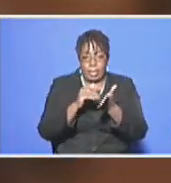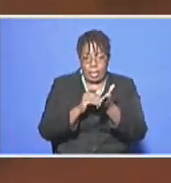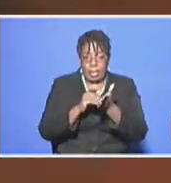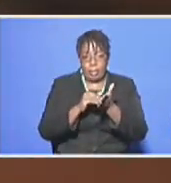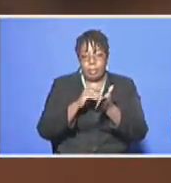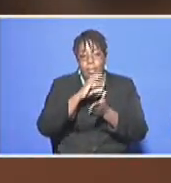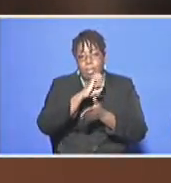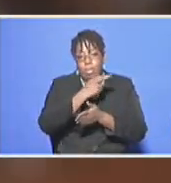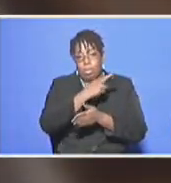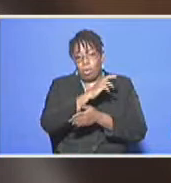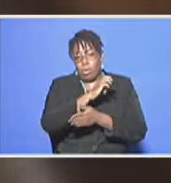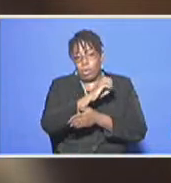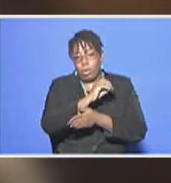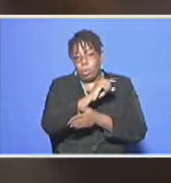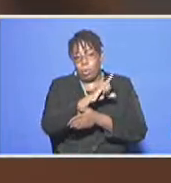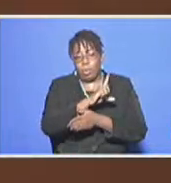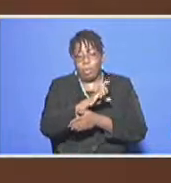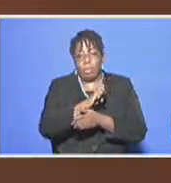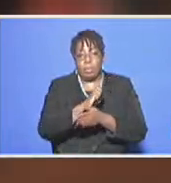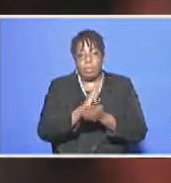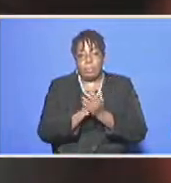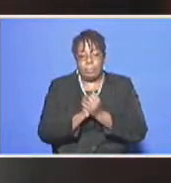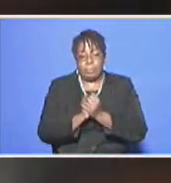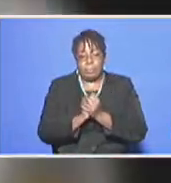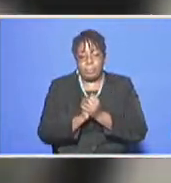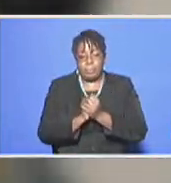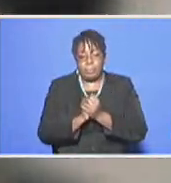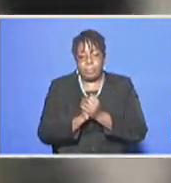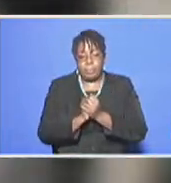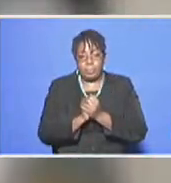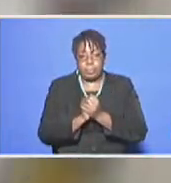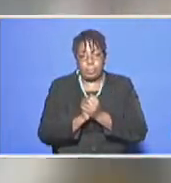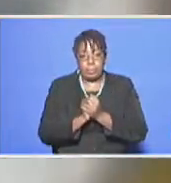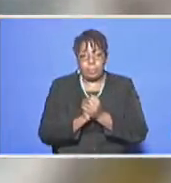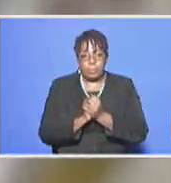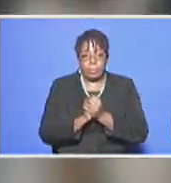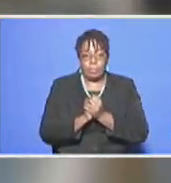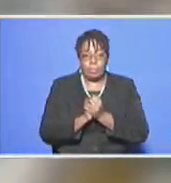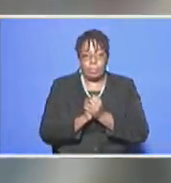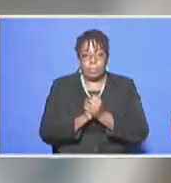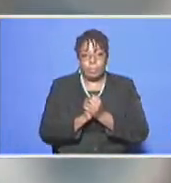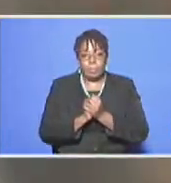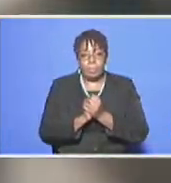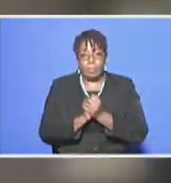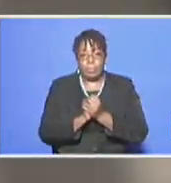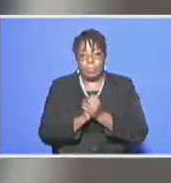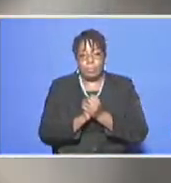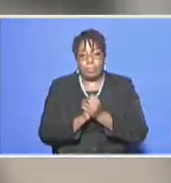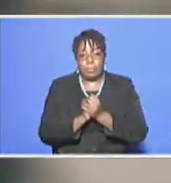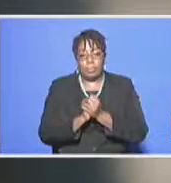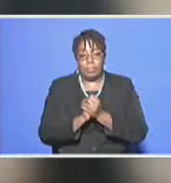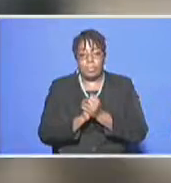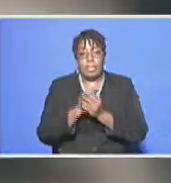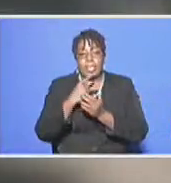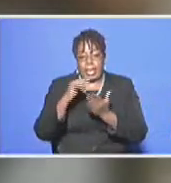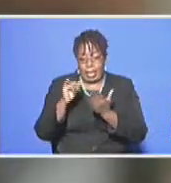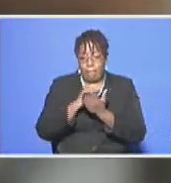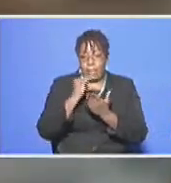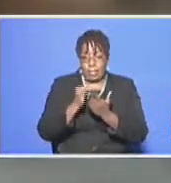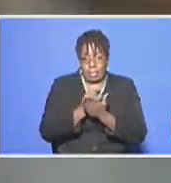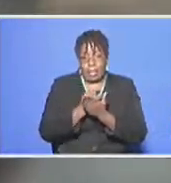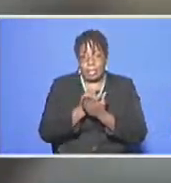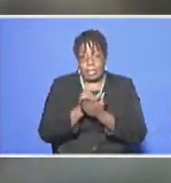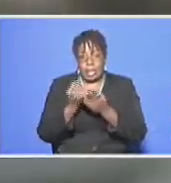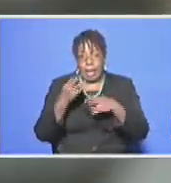Haïti. Comment on a fait? Et Simon yo, c'est président TL. Meantime, investigations into